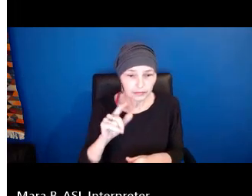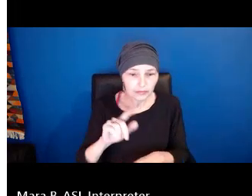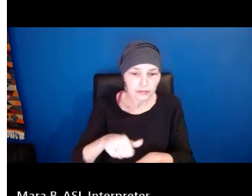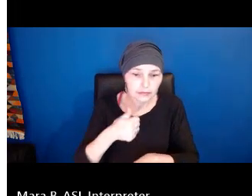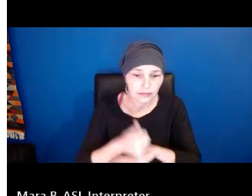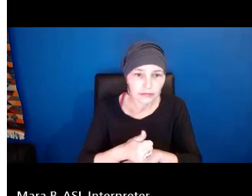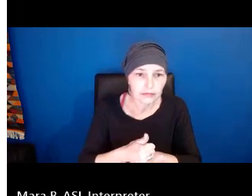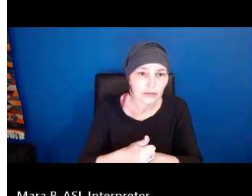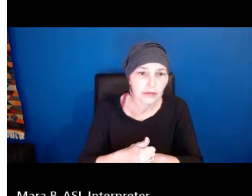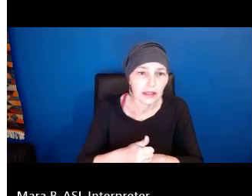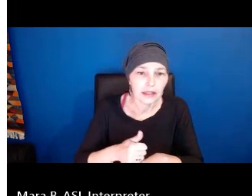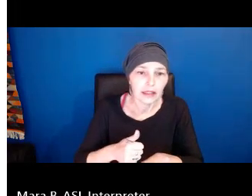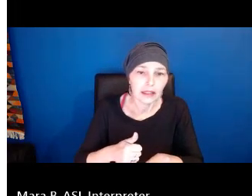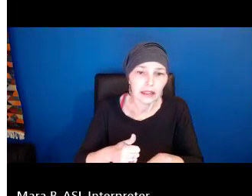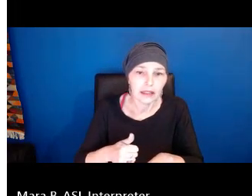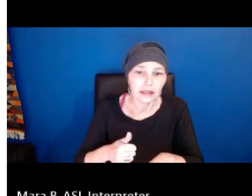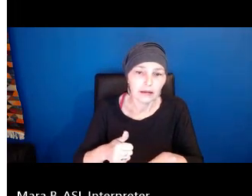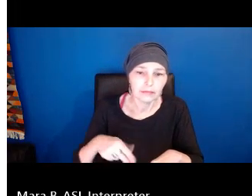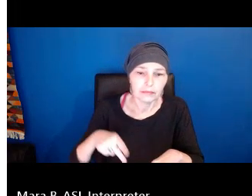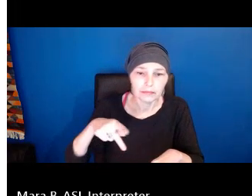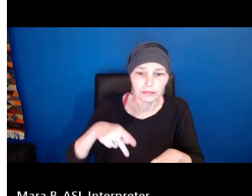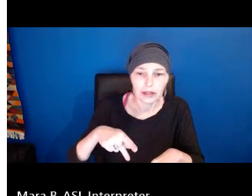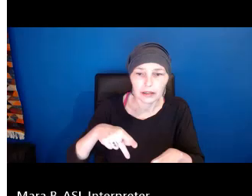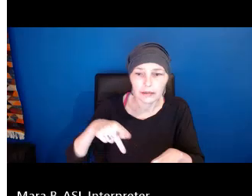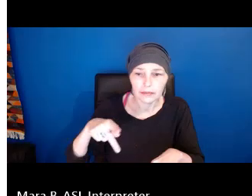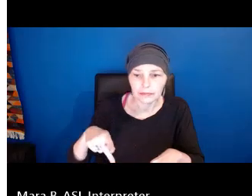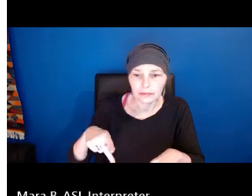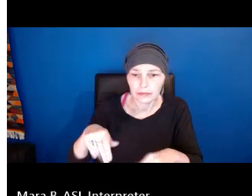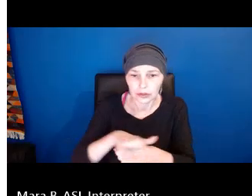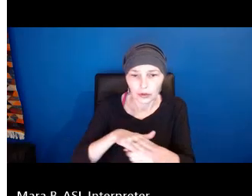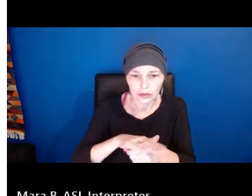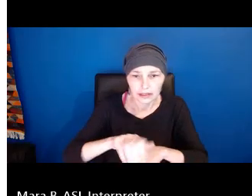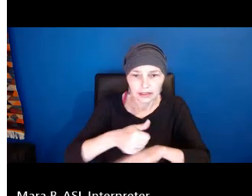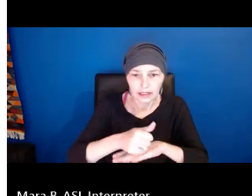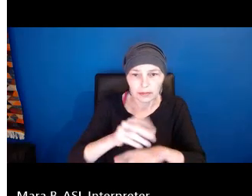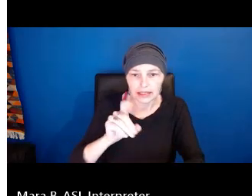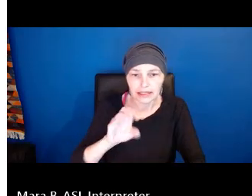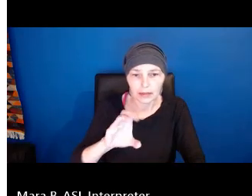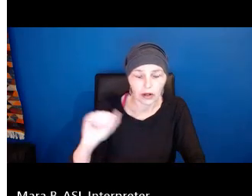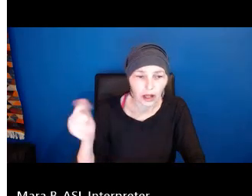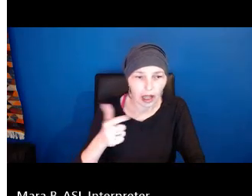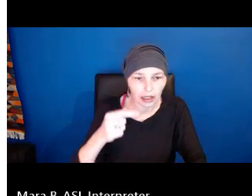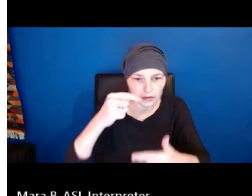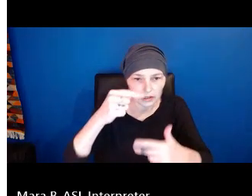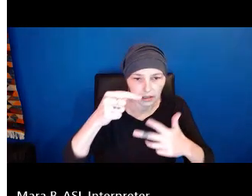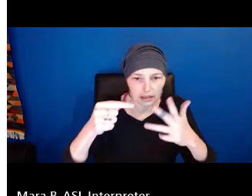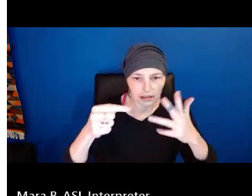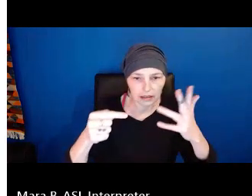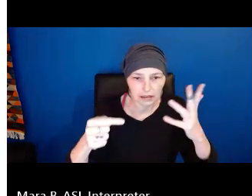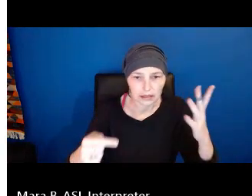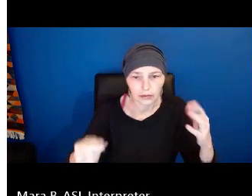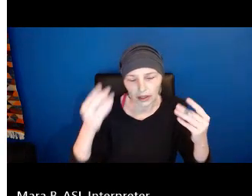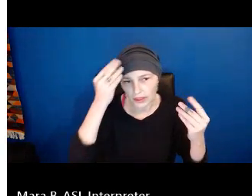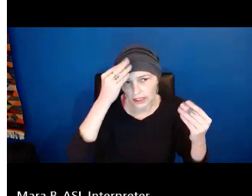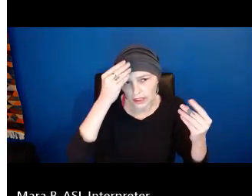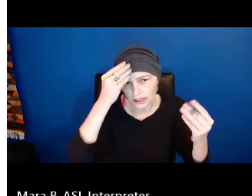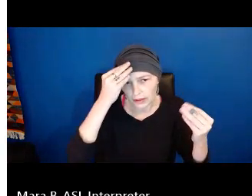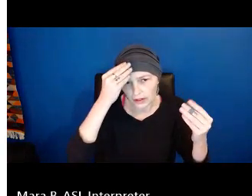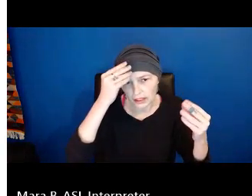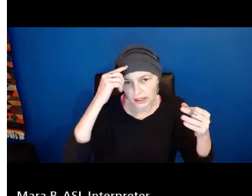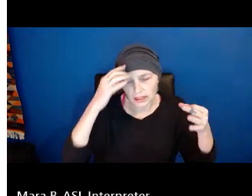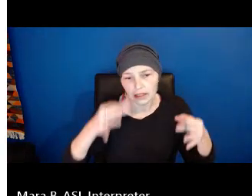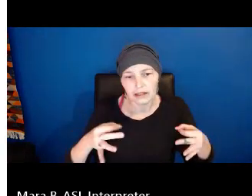Priority Neighborhood Decarbonization Zones that took place in December, that they did factor all of these items into, they did take all of these items into